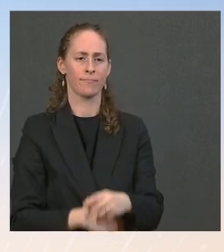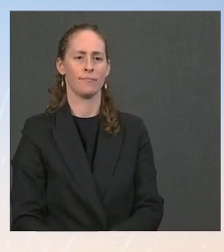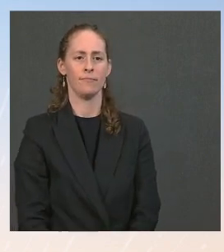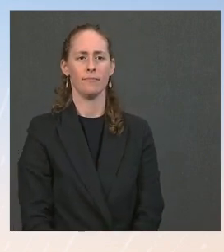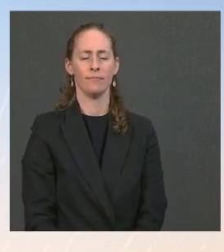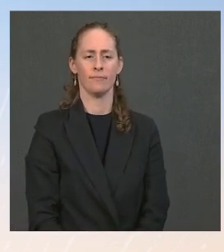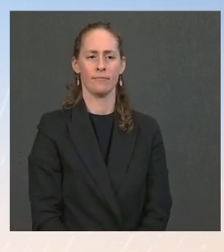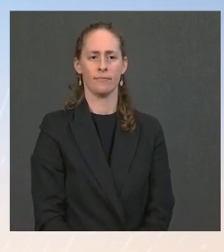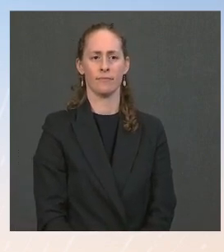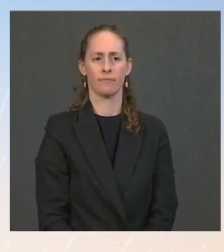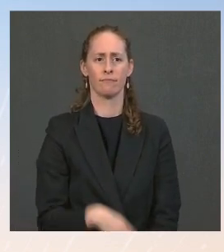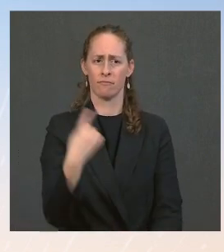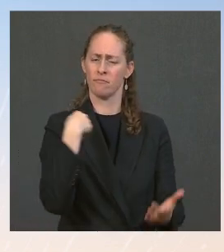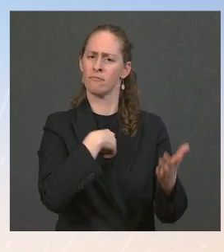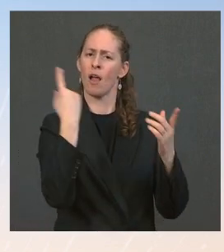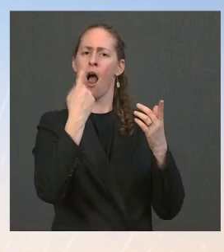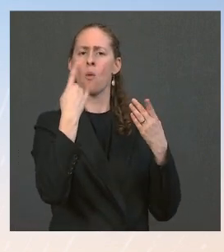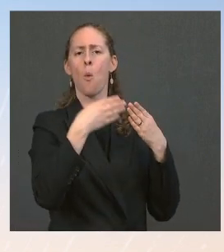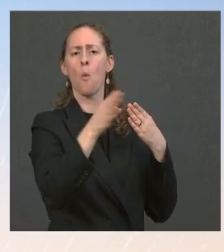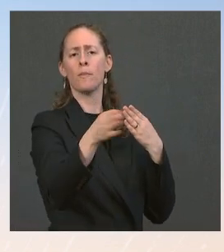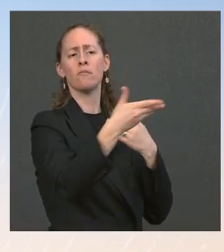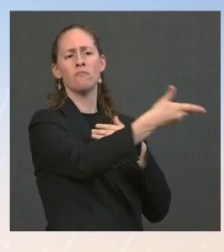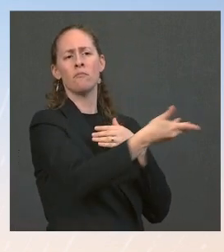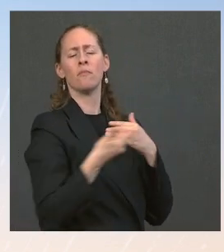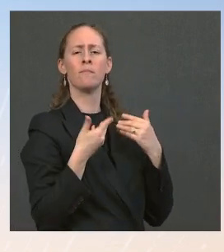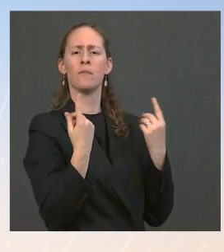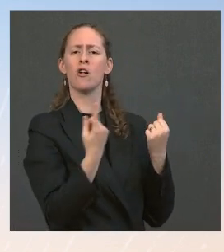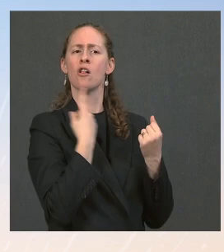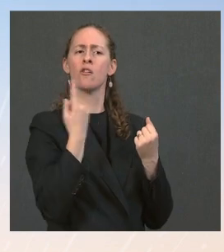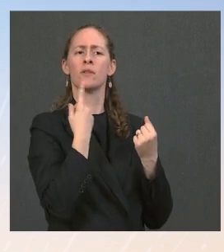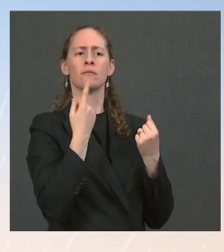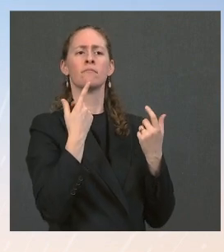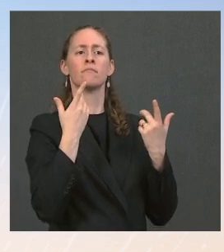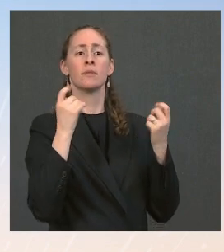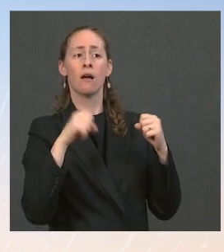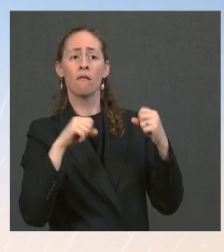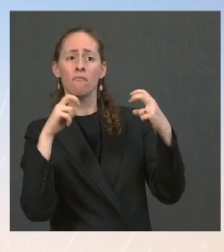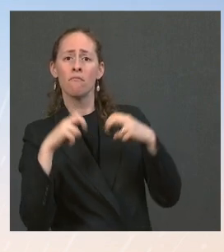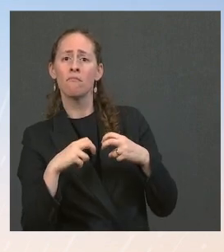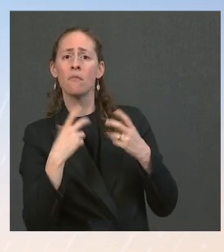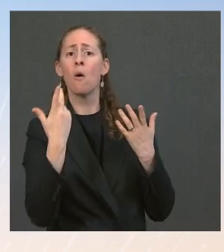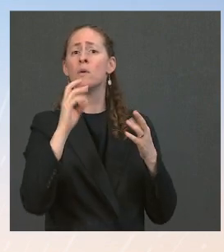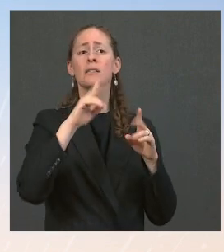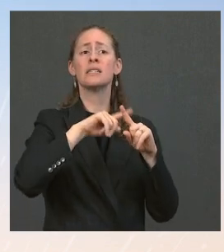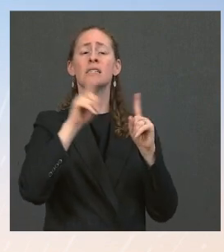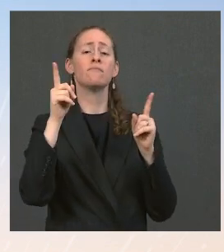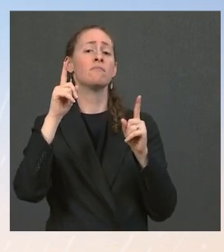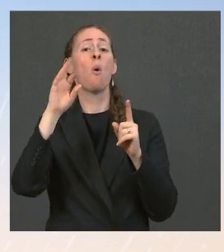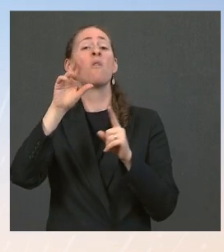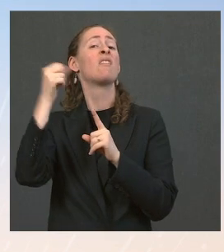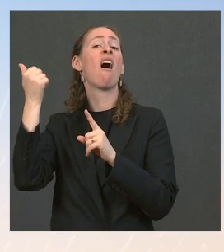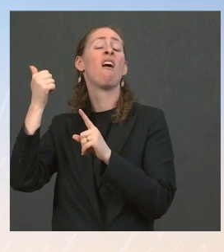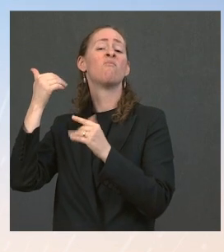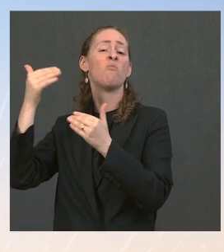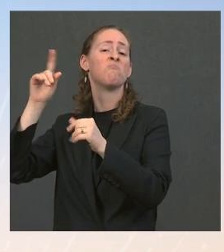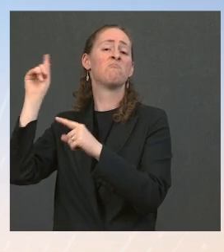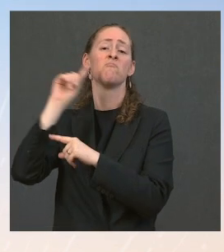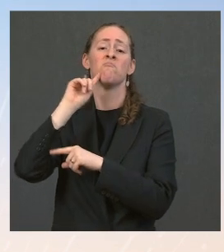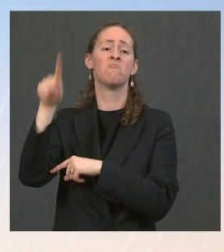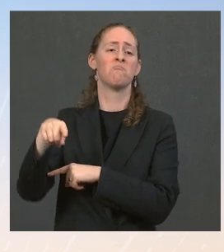leaving the door open to executive actions. Go ahead. Thanks, Jen. What's the level of concern right now at the White House about the possibility of a government shutdown next